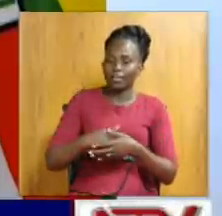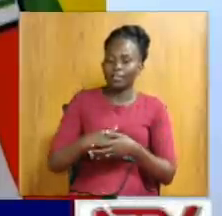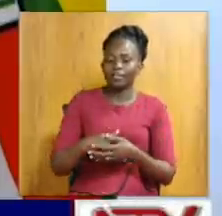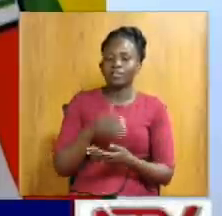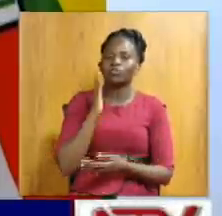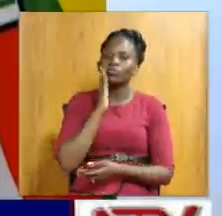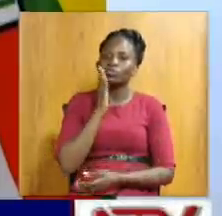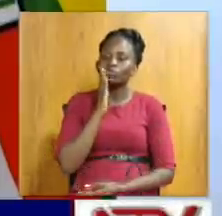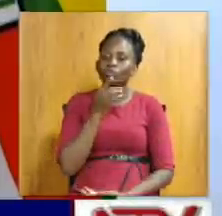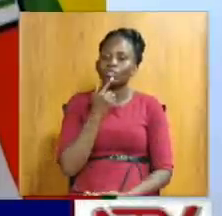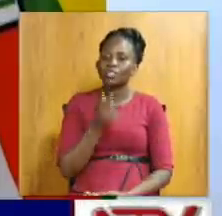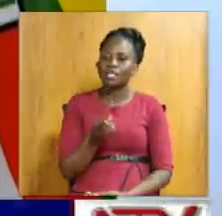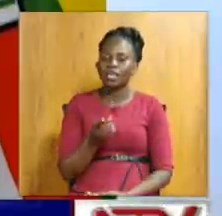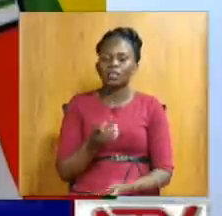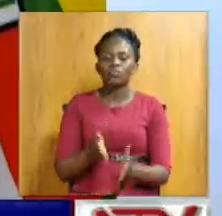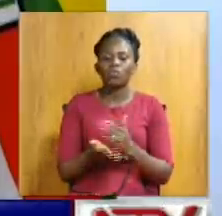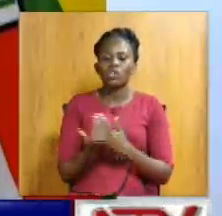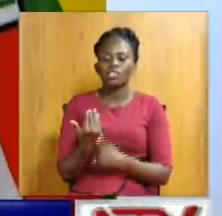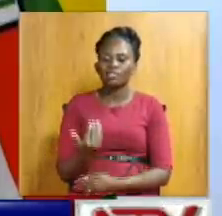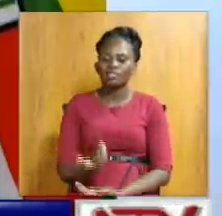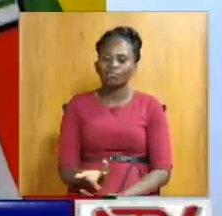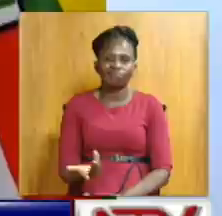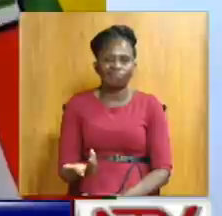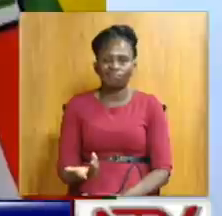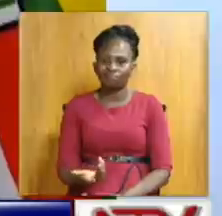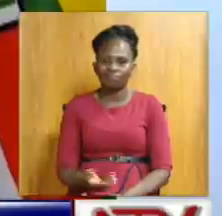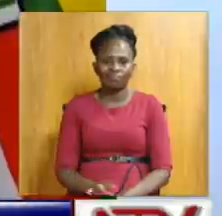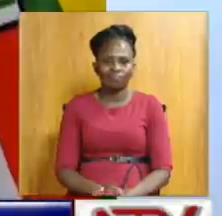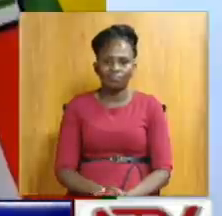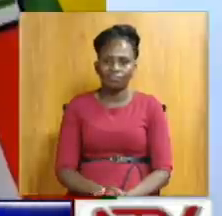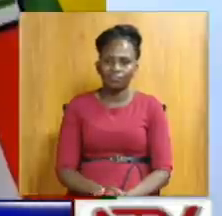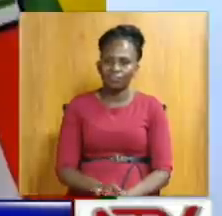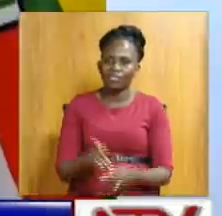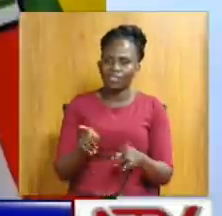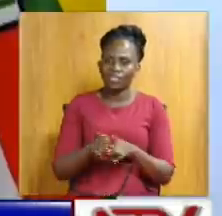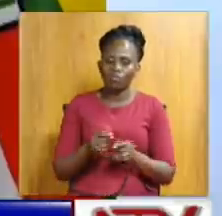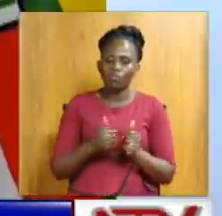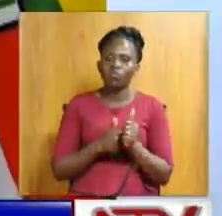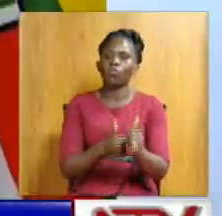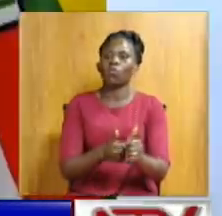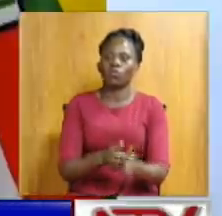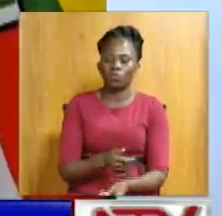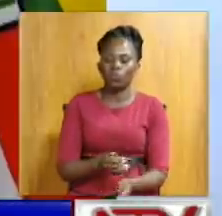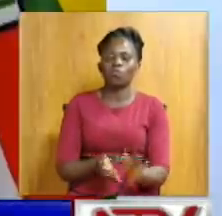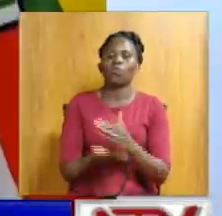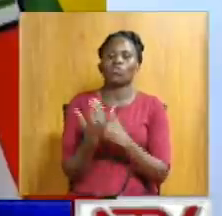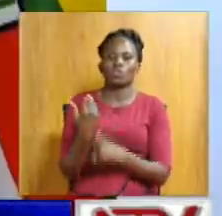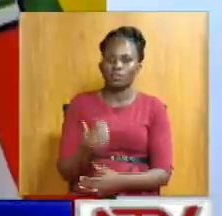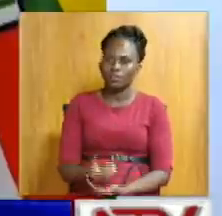Abazungu Bagamba nti kumacha. Nothing to get there, I want to kumacha.